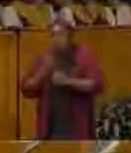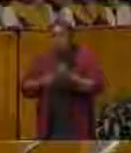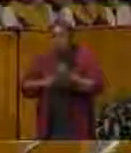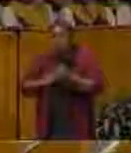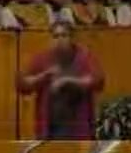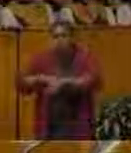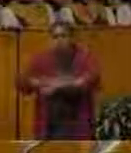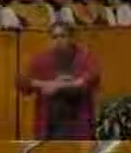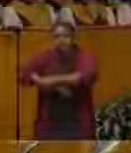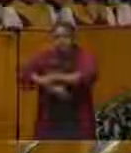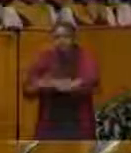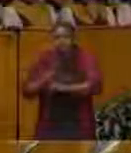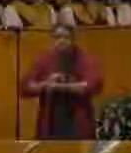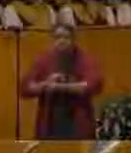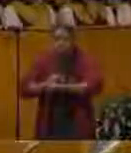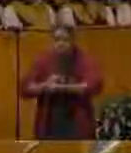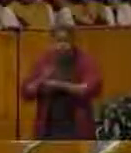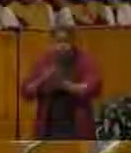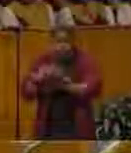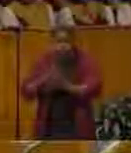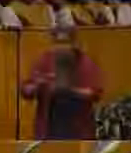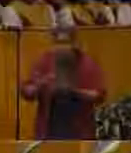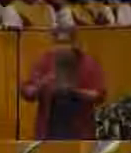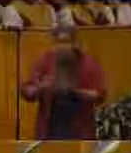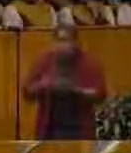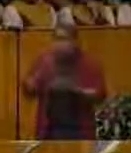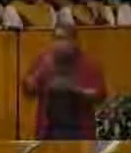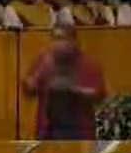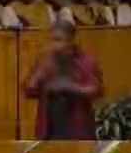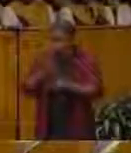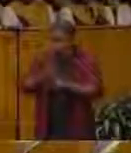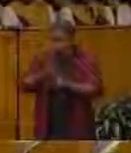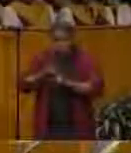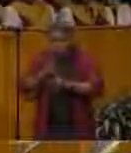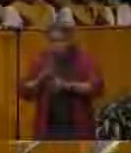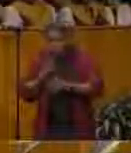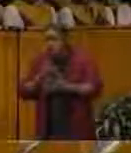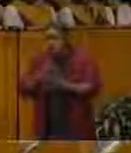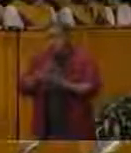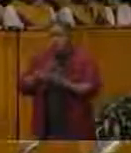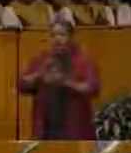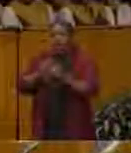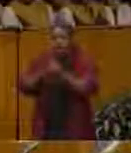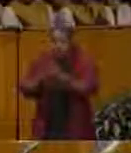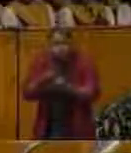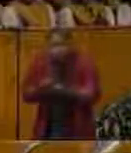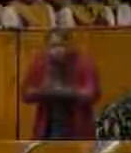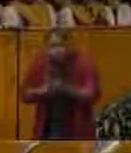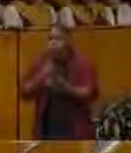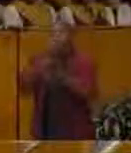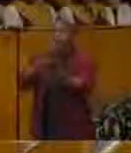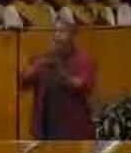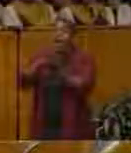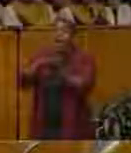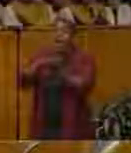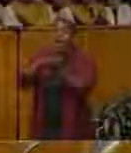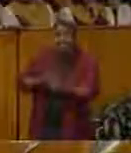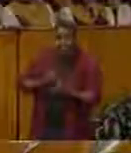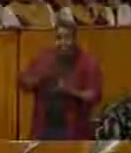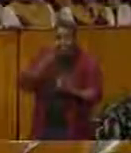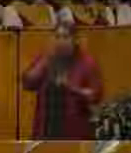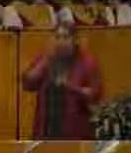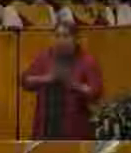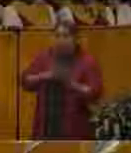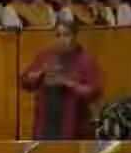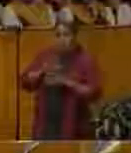are. If you think you pulled yourself up by your bootstraps and you live by the sweat of your brow. If